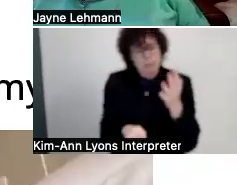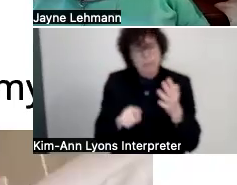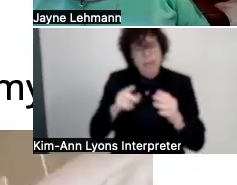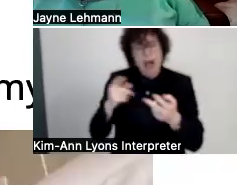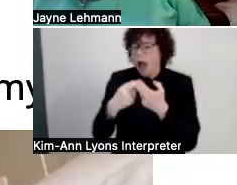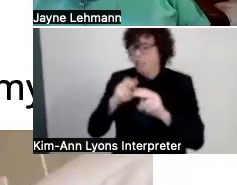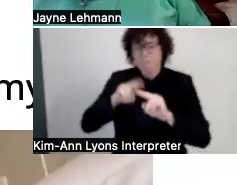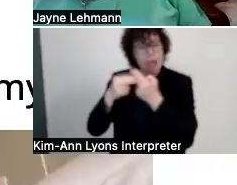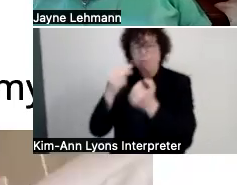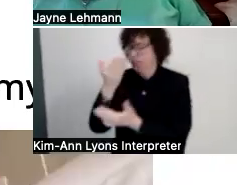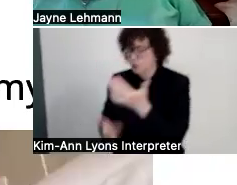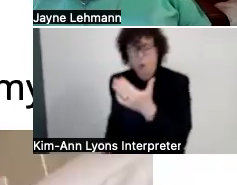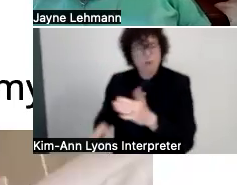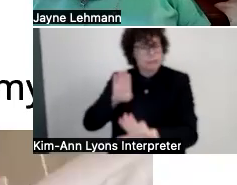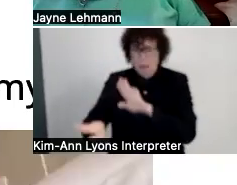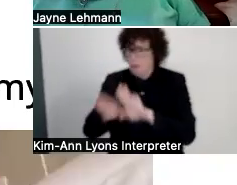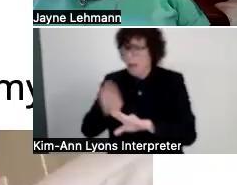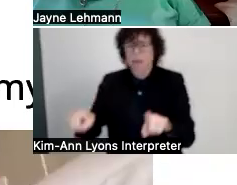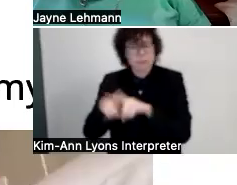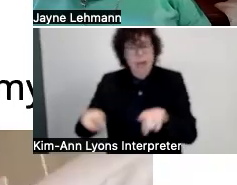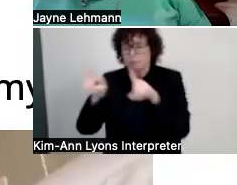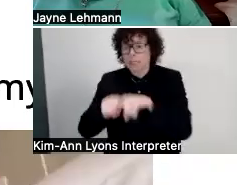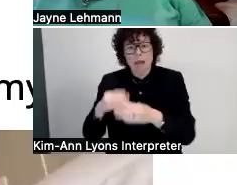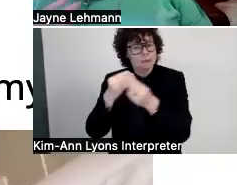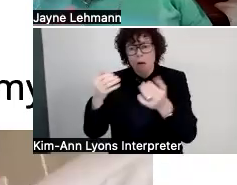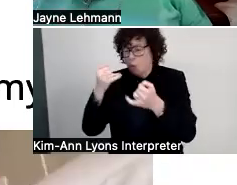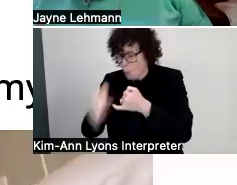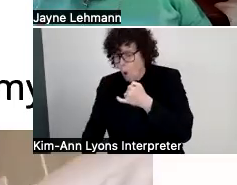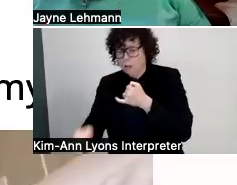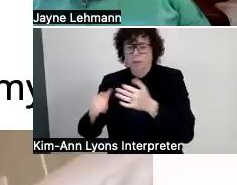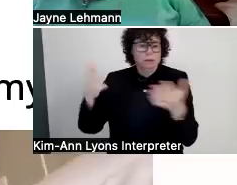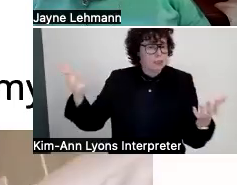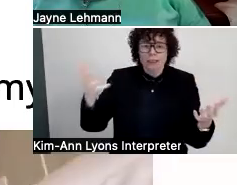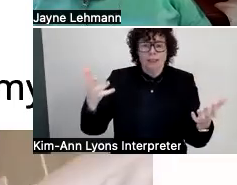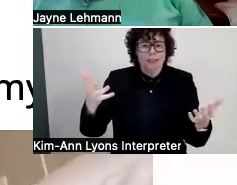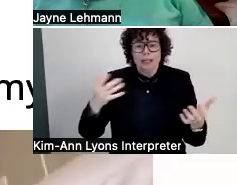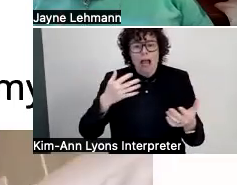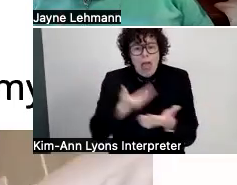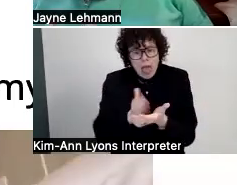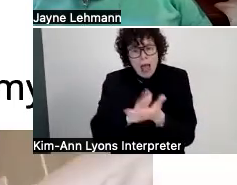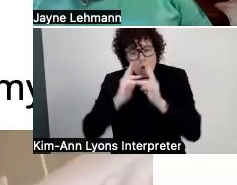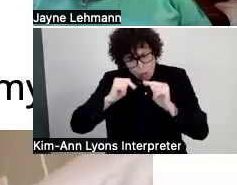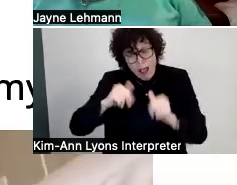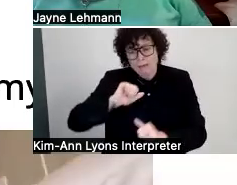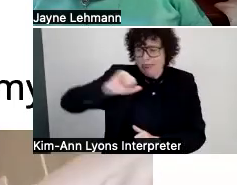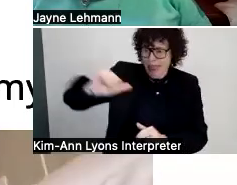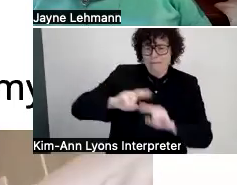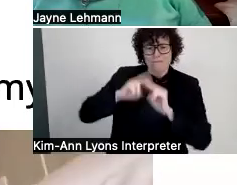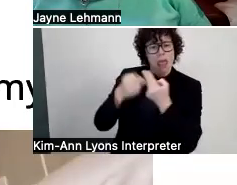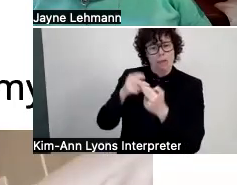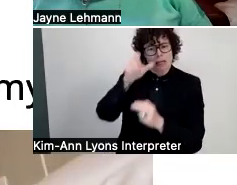hospital. And as a health professional, that